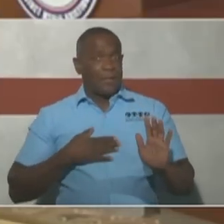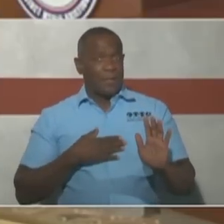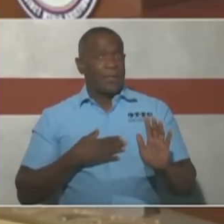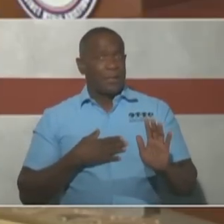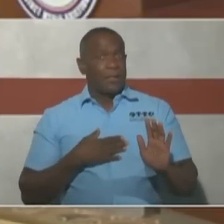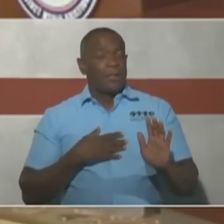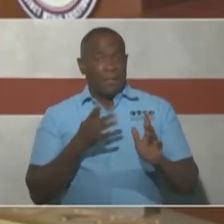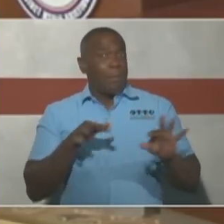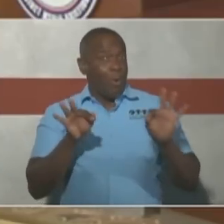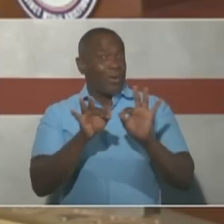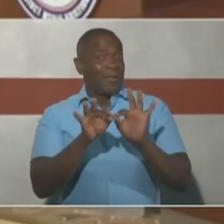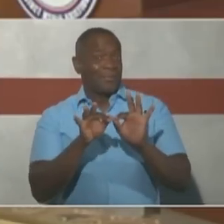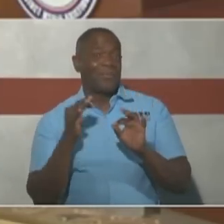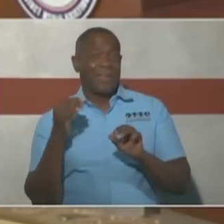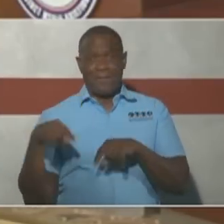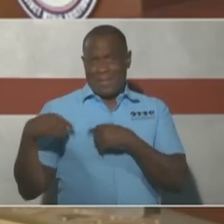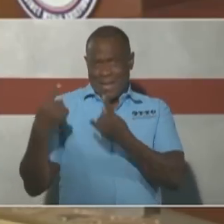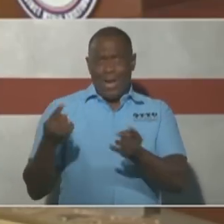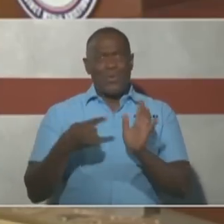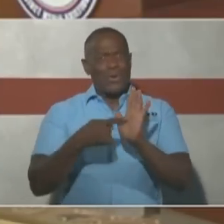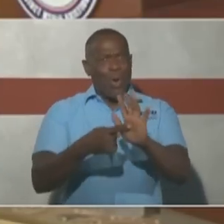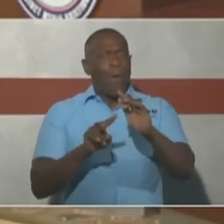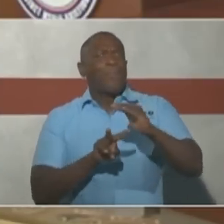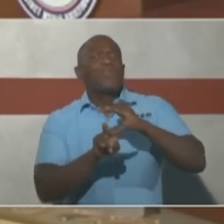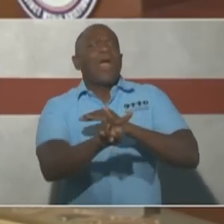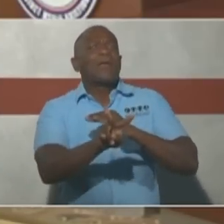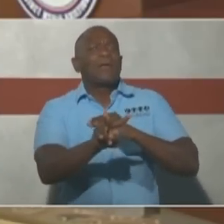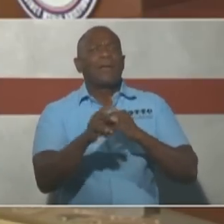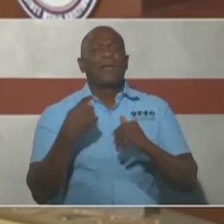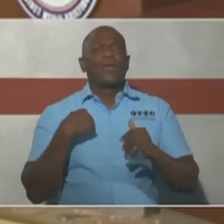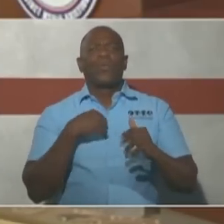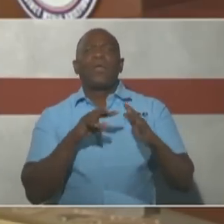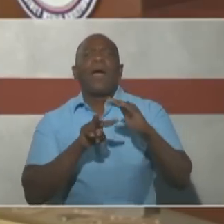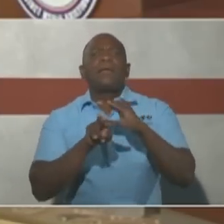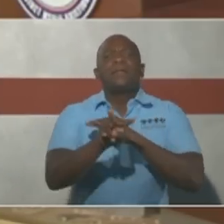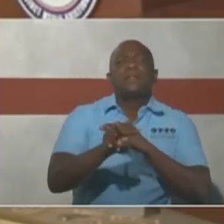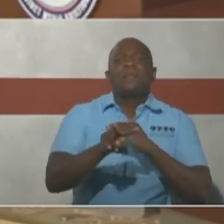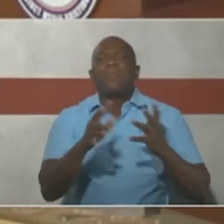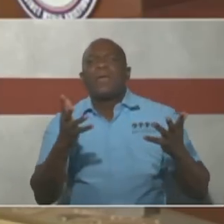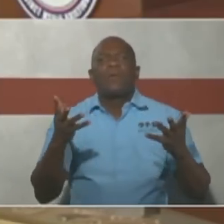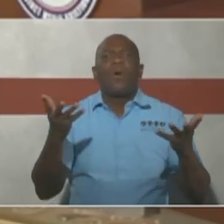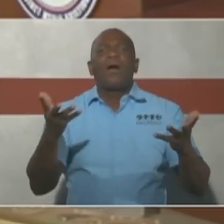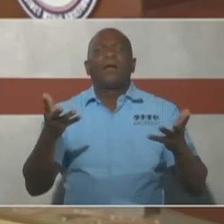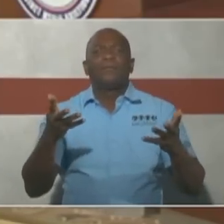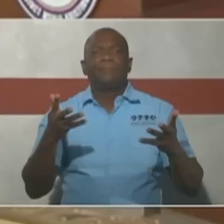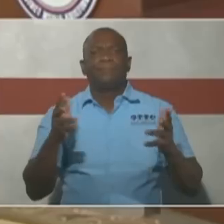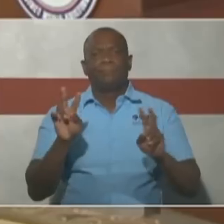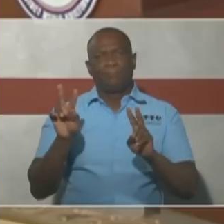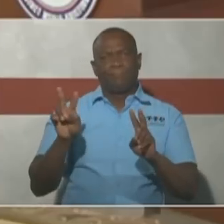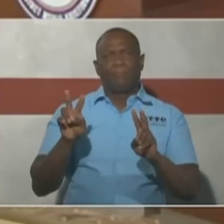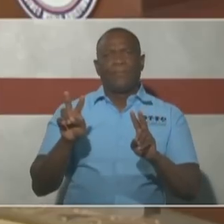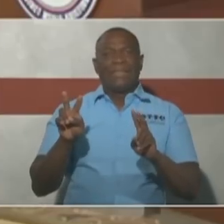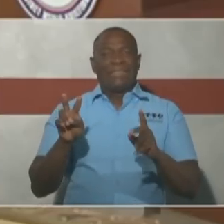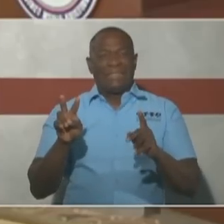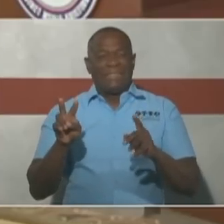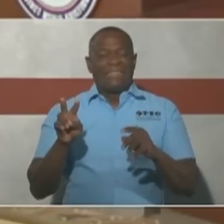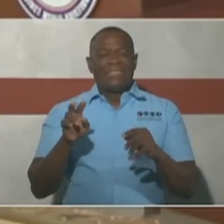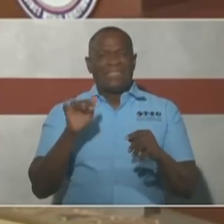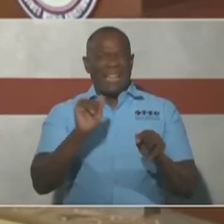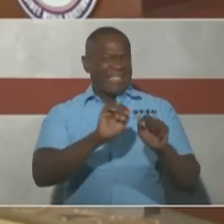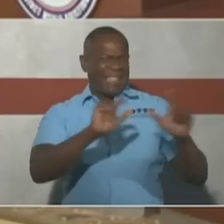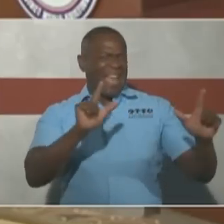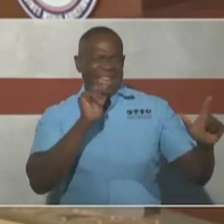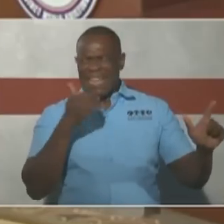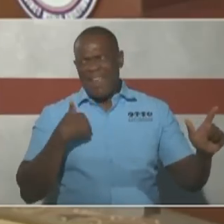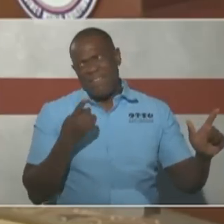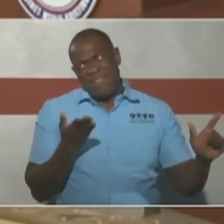and what didn't work and what we are looking for. And that is why, even as Dr. Hinds did not show us, I